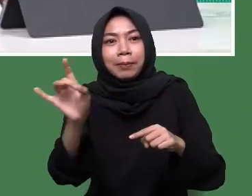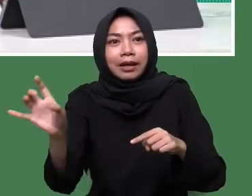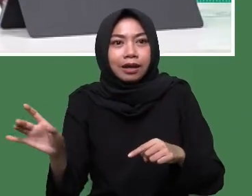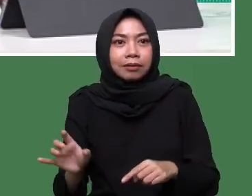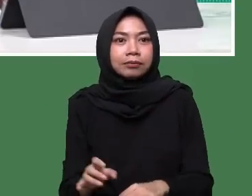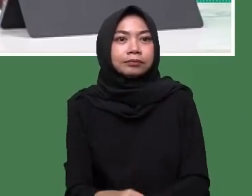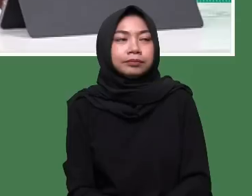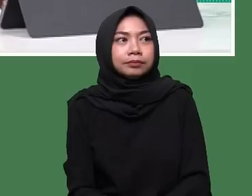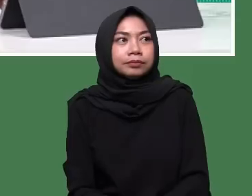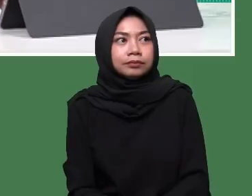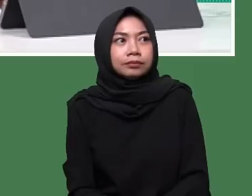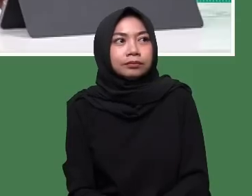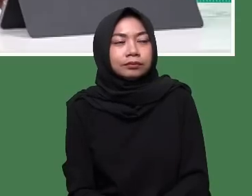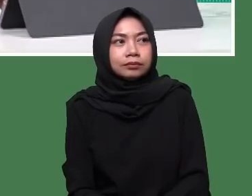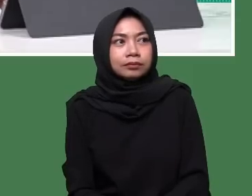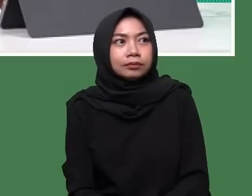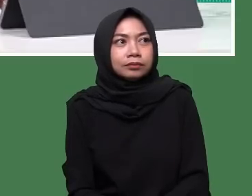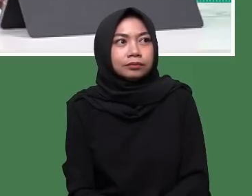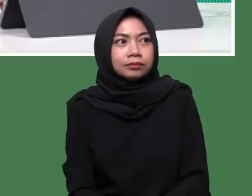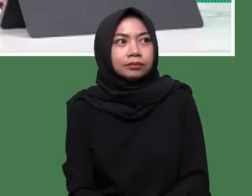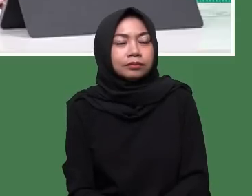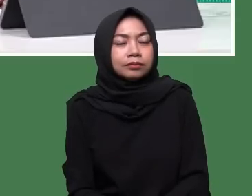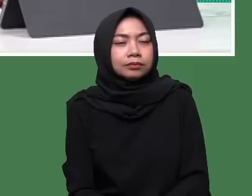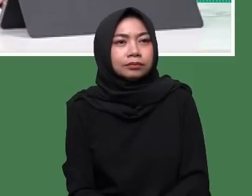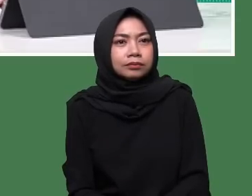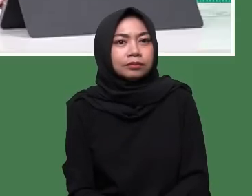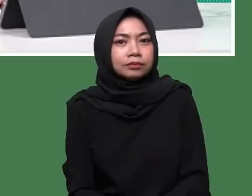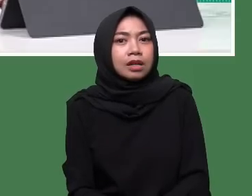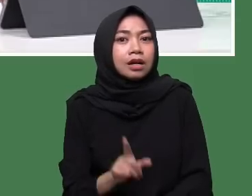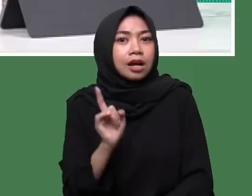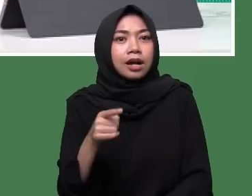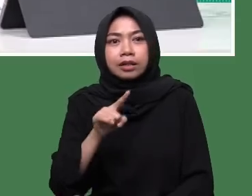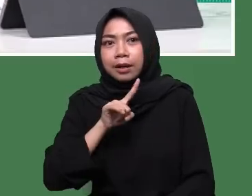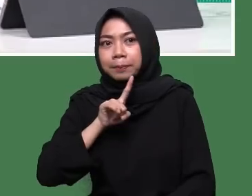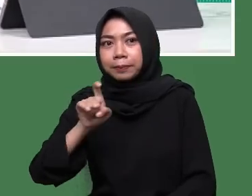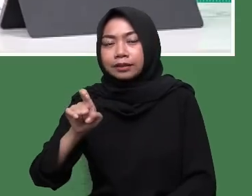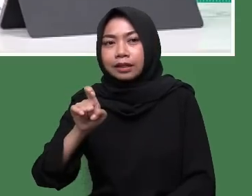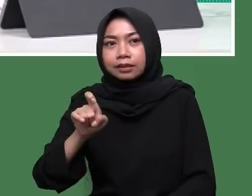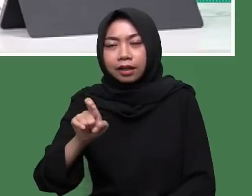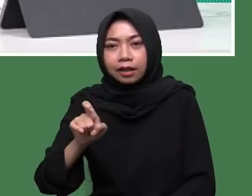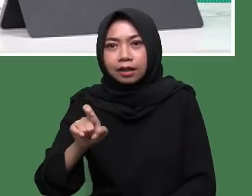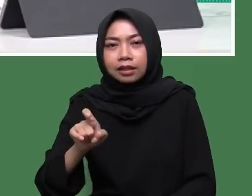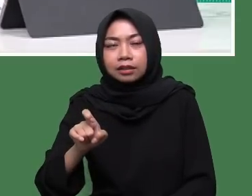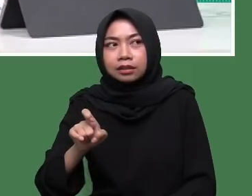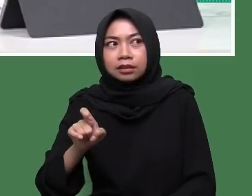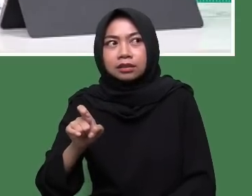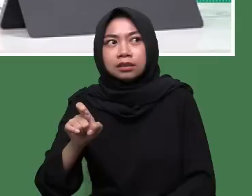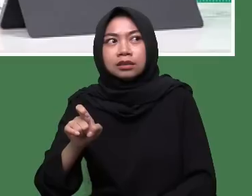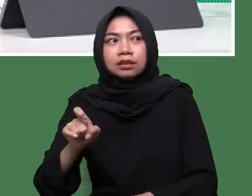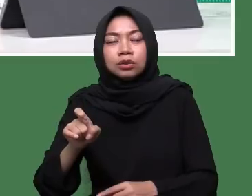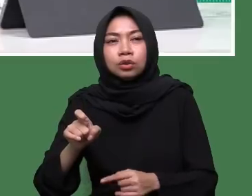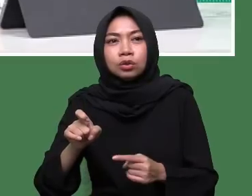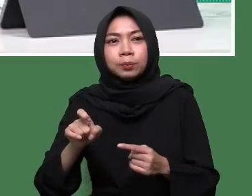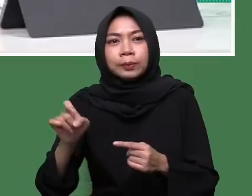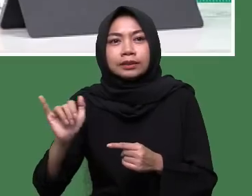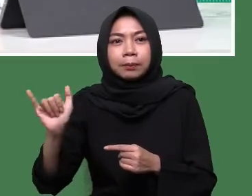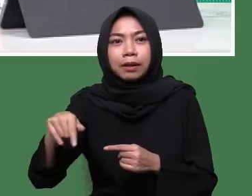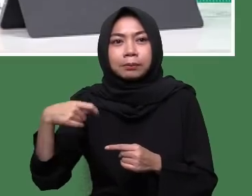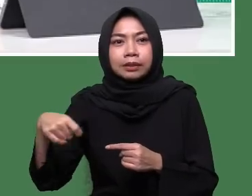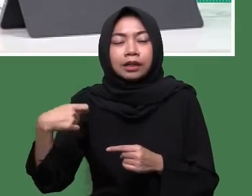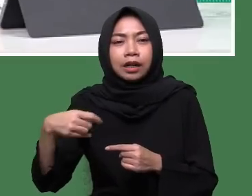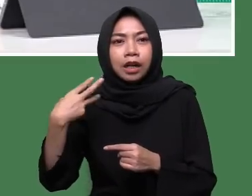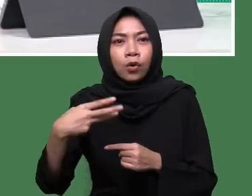A question from Bernadette Cristina Monte Reuters. She talks about the coordinating Minister of Economics talked about